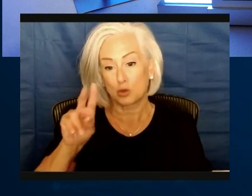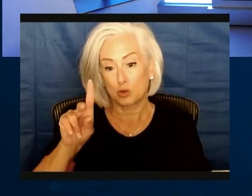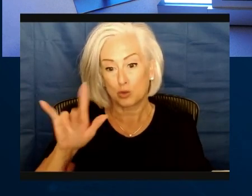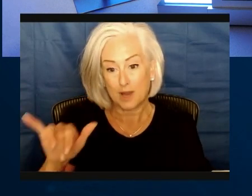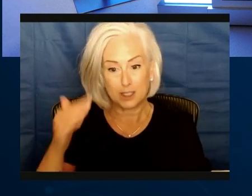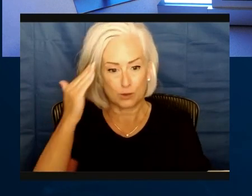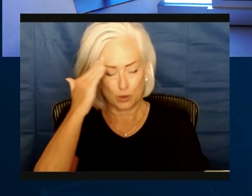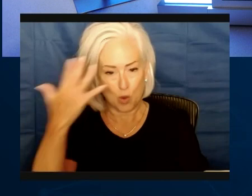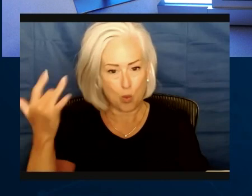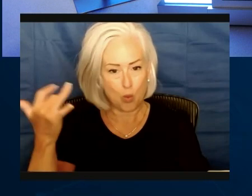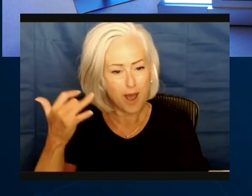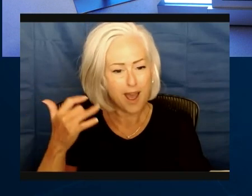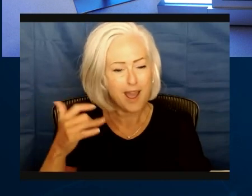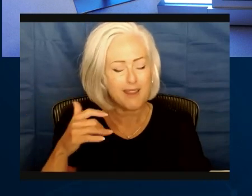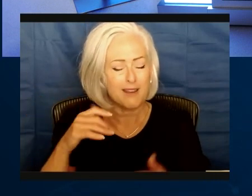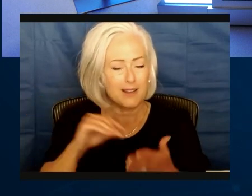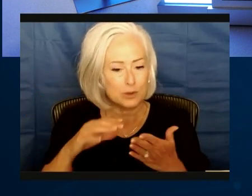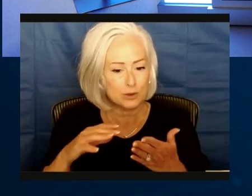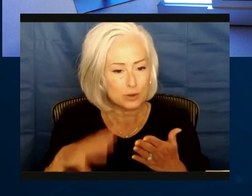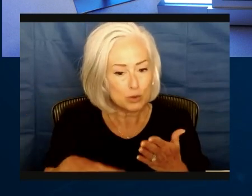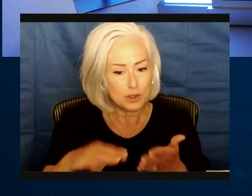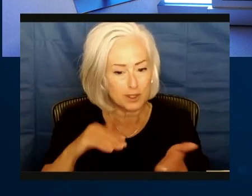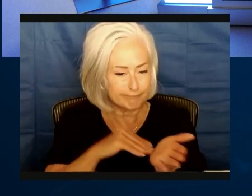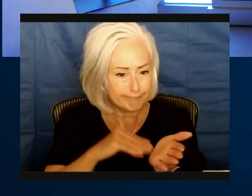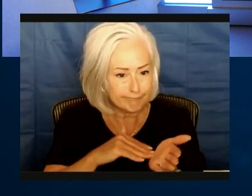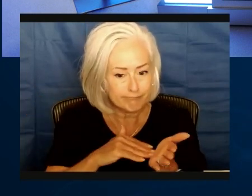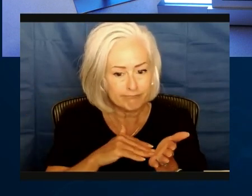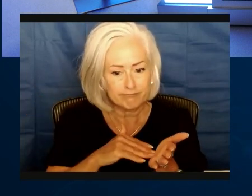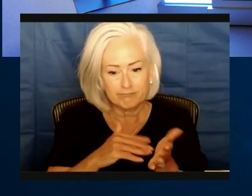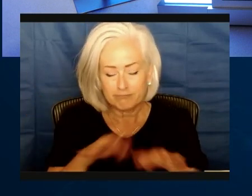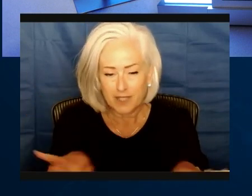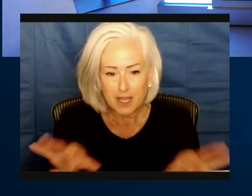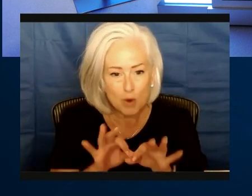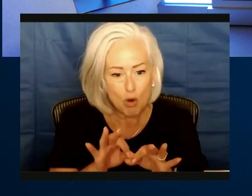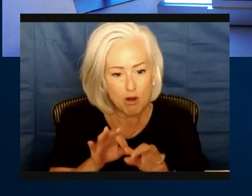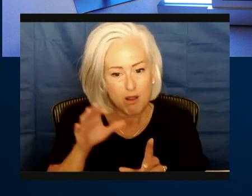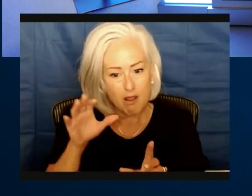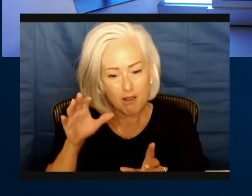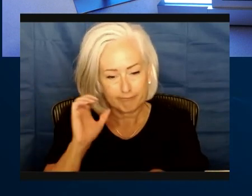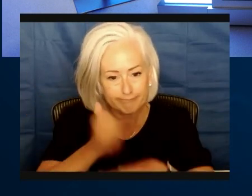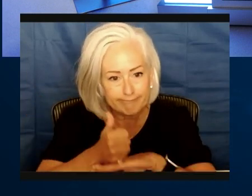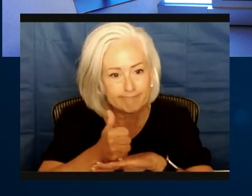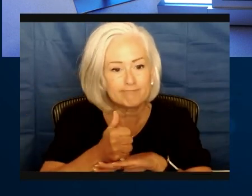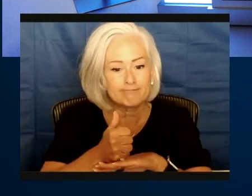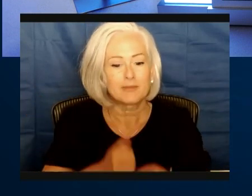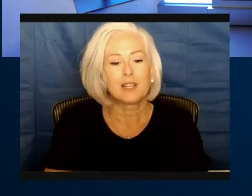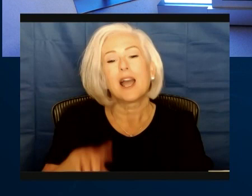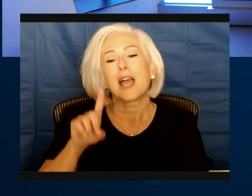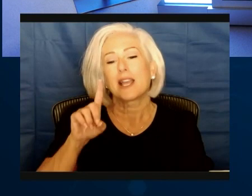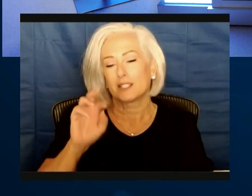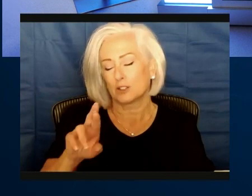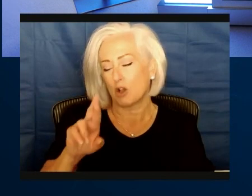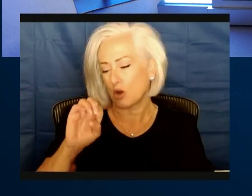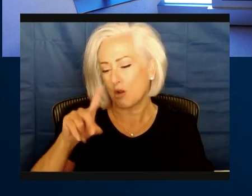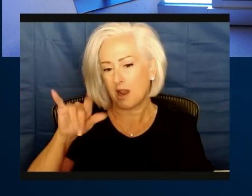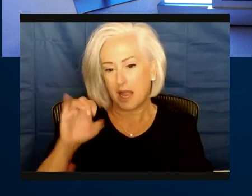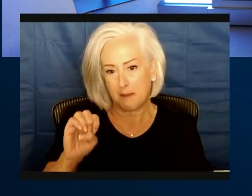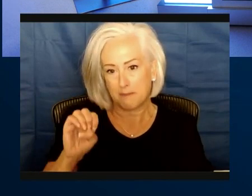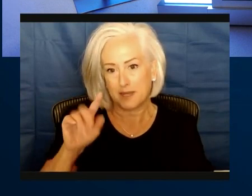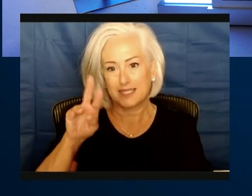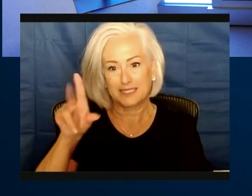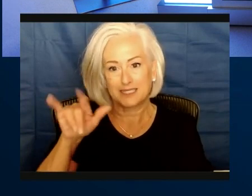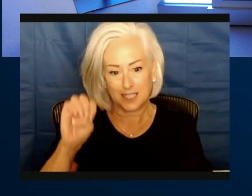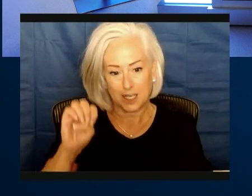meet another African physician, Dr. Terence Epi from Cameroon, who is currently working on his MBA from the KU School